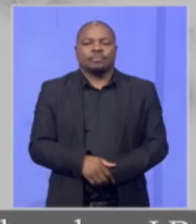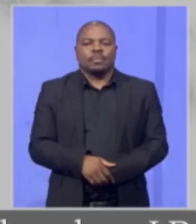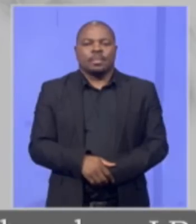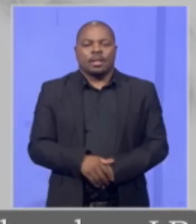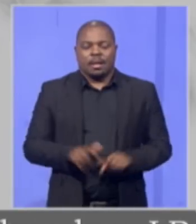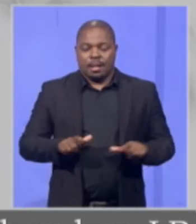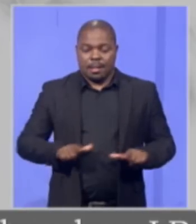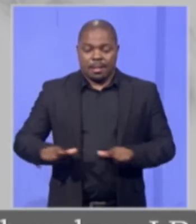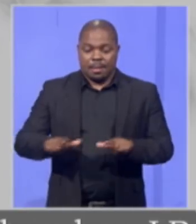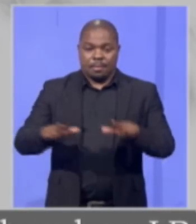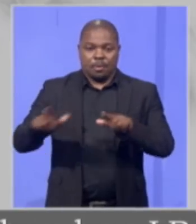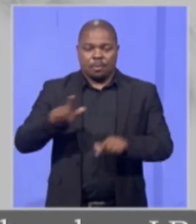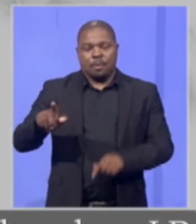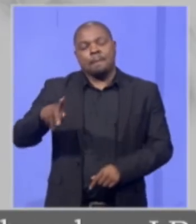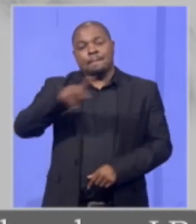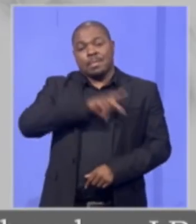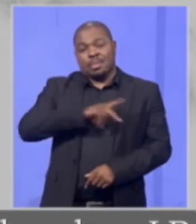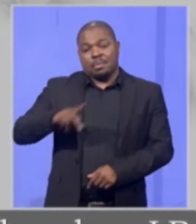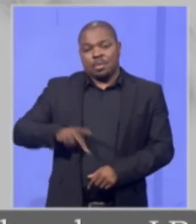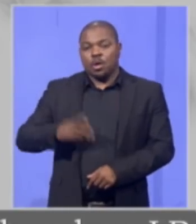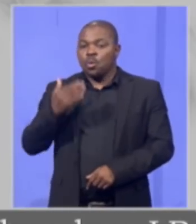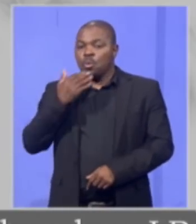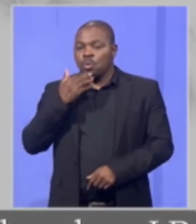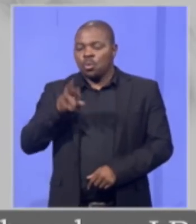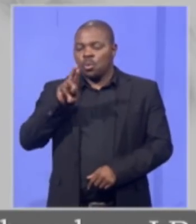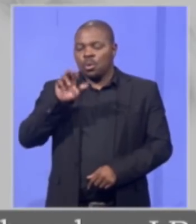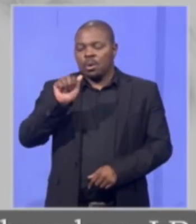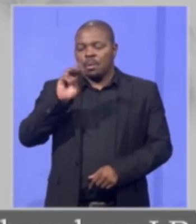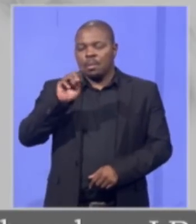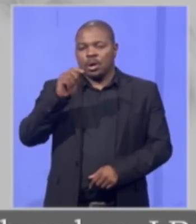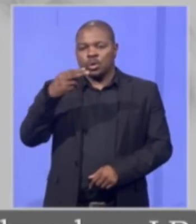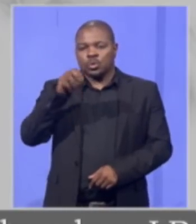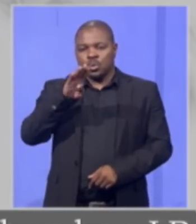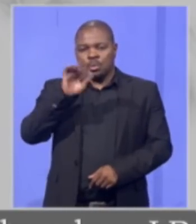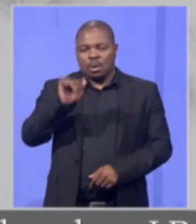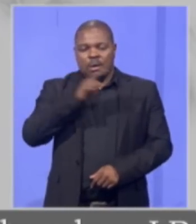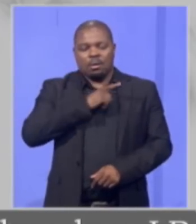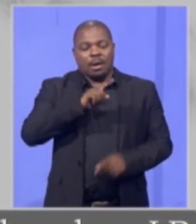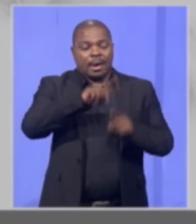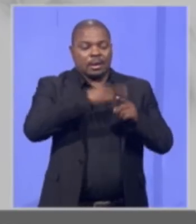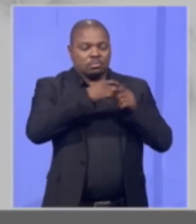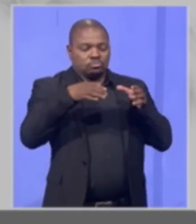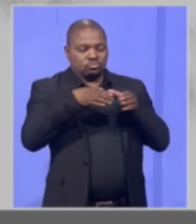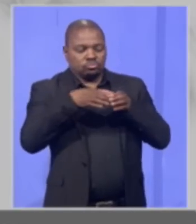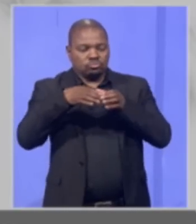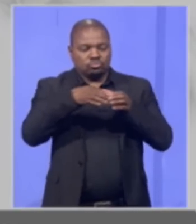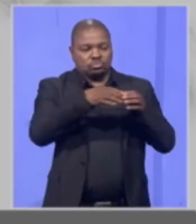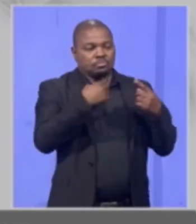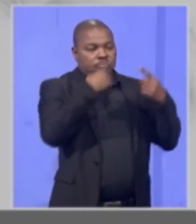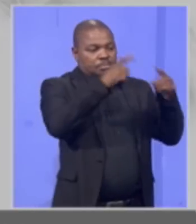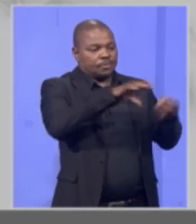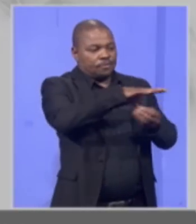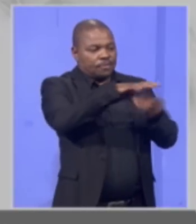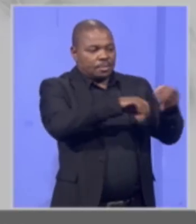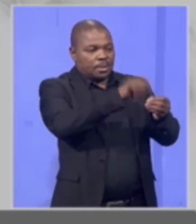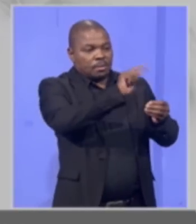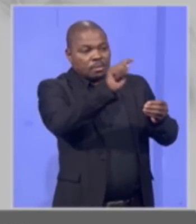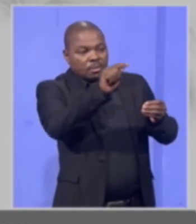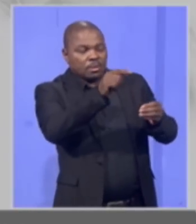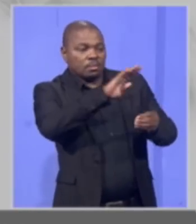Limpopo Premier Dr. Popi Ramatuba will lead the Limpopo Executive Council in providing support to the families of the deceased